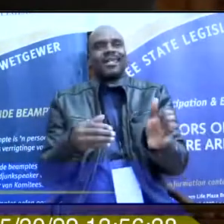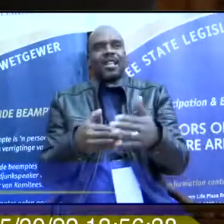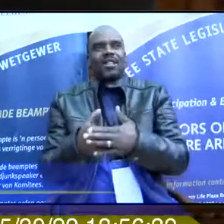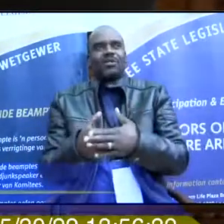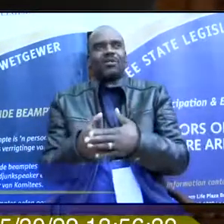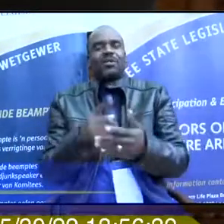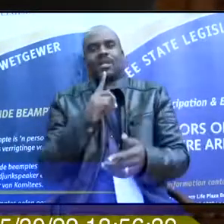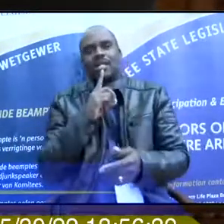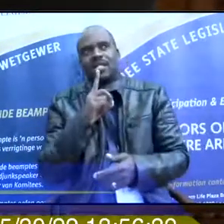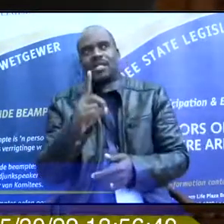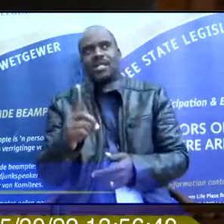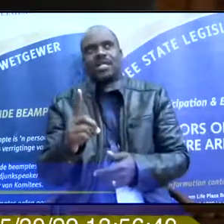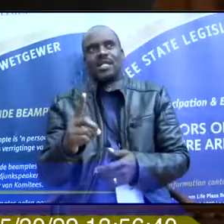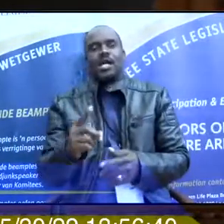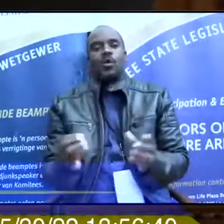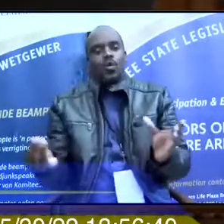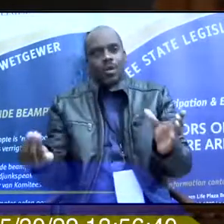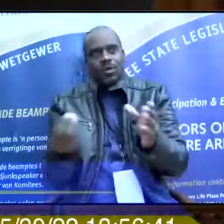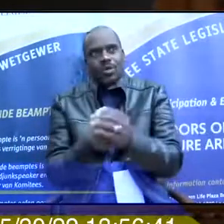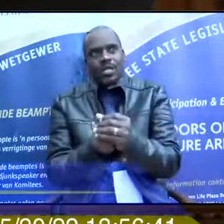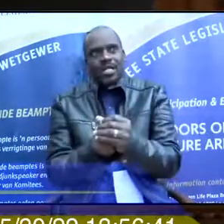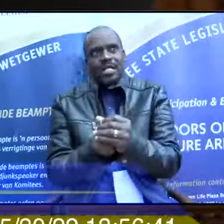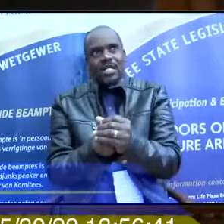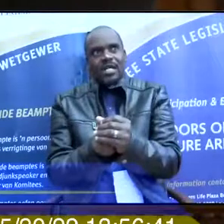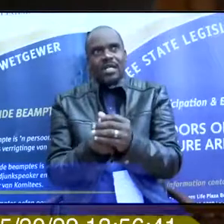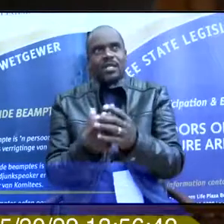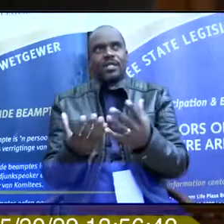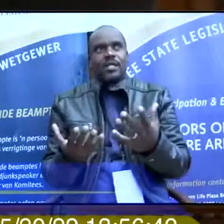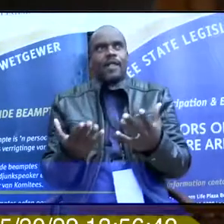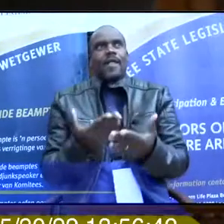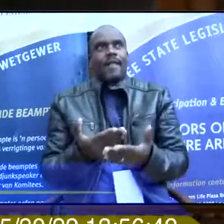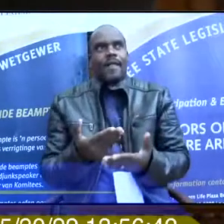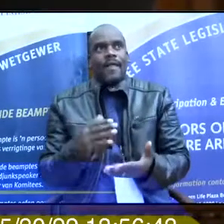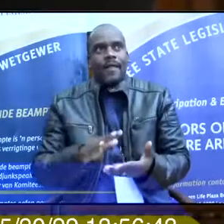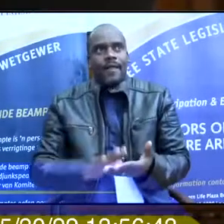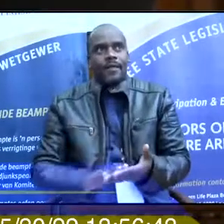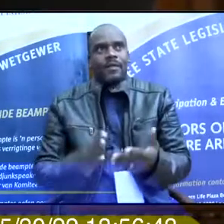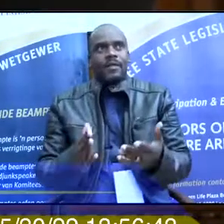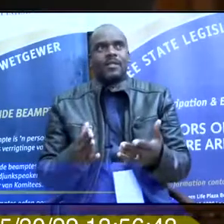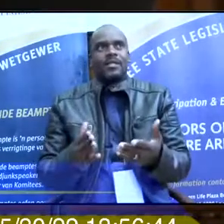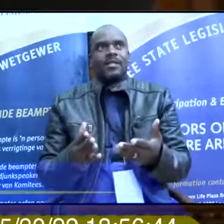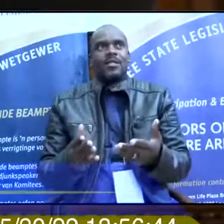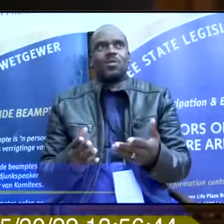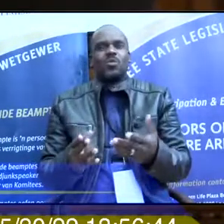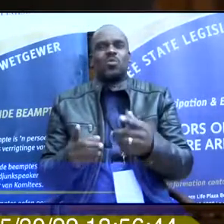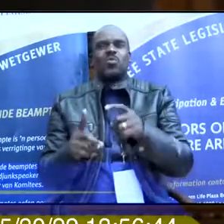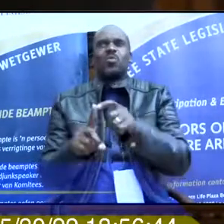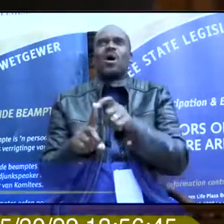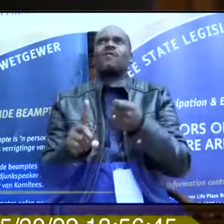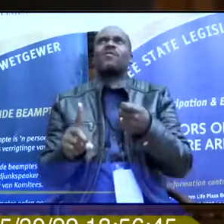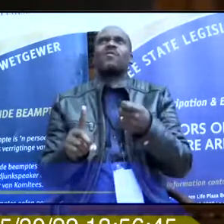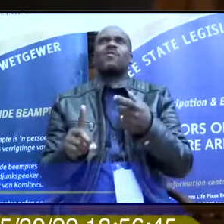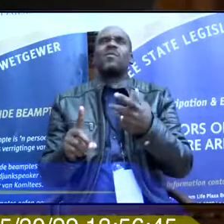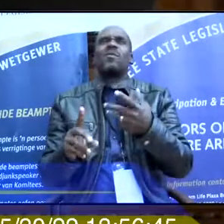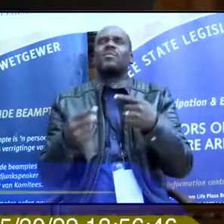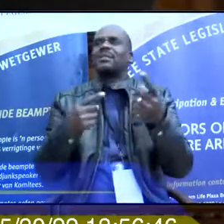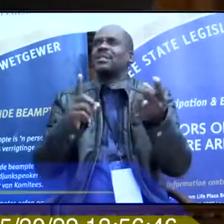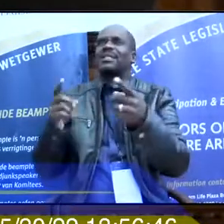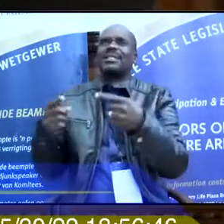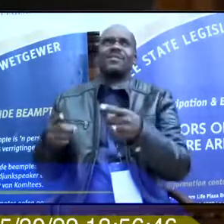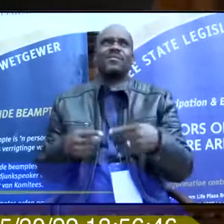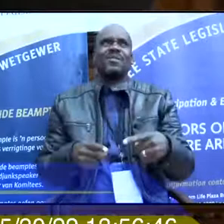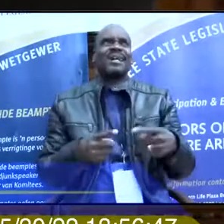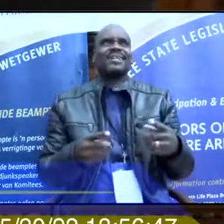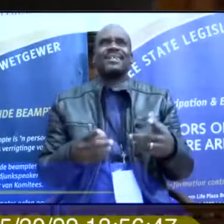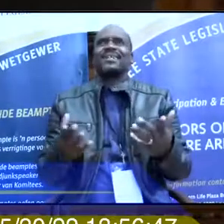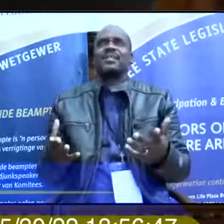we are saying we are together and we we are coming we are coming from the collective bargaining of pop